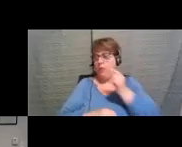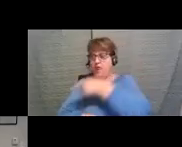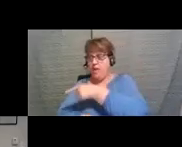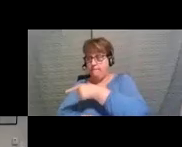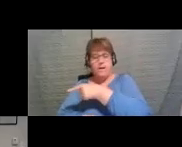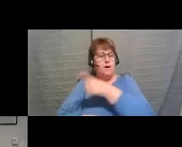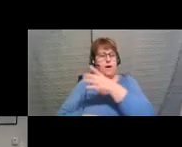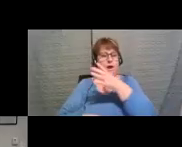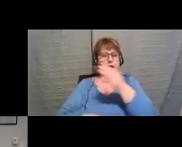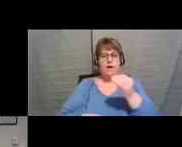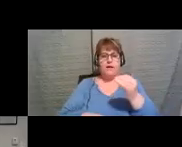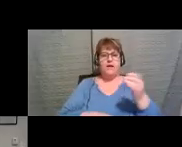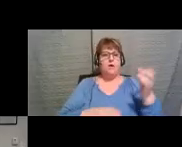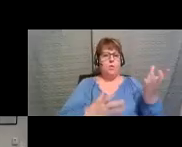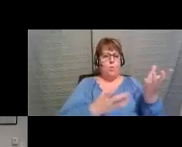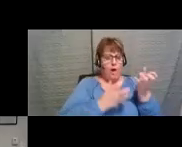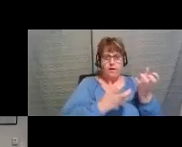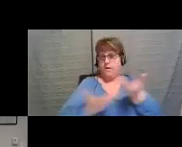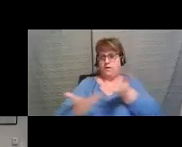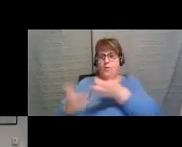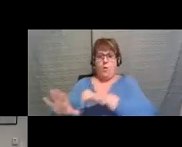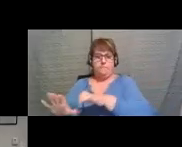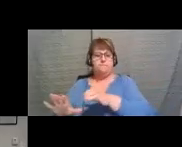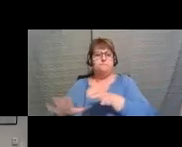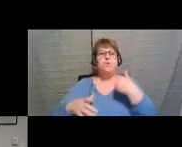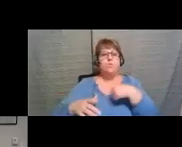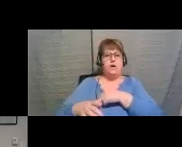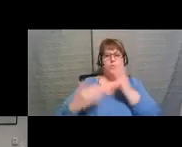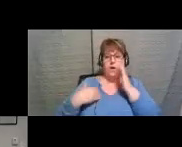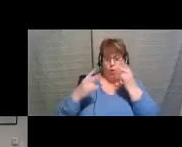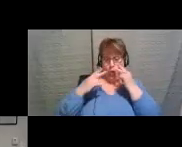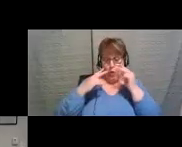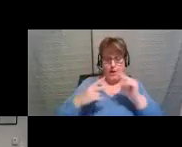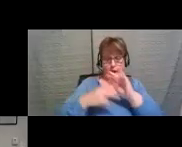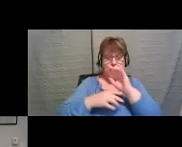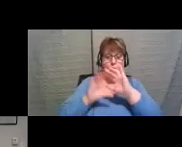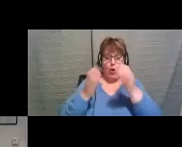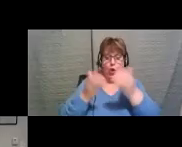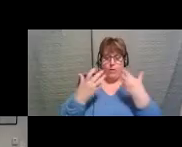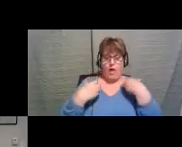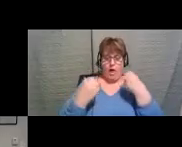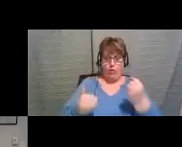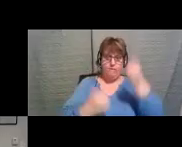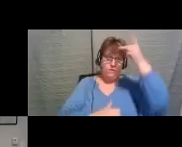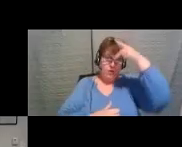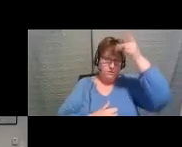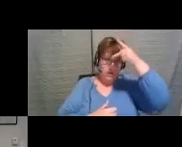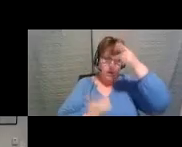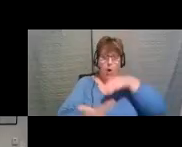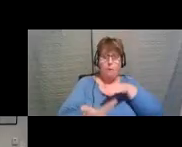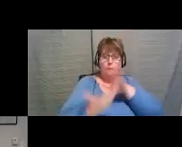mentality. The learner will be able to appraise global health, including global health research, philosophy,